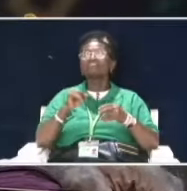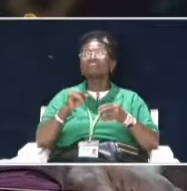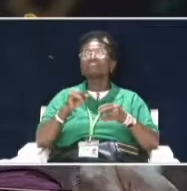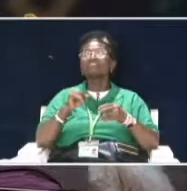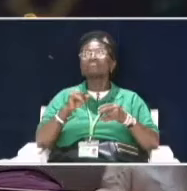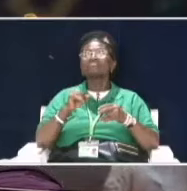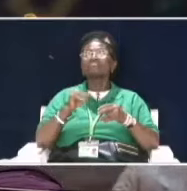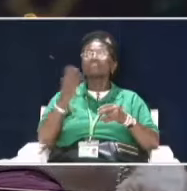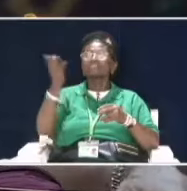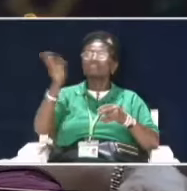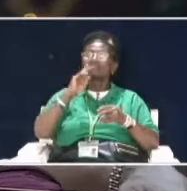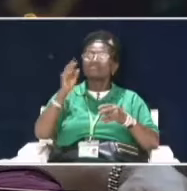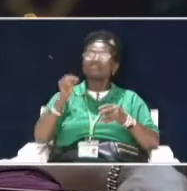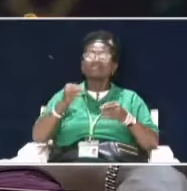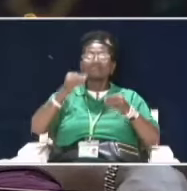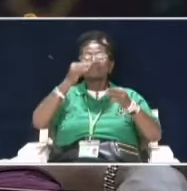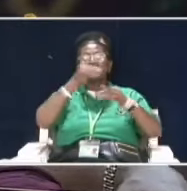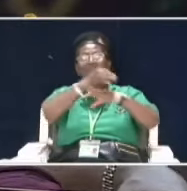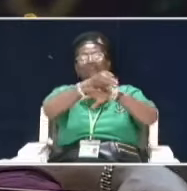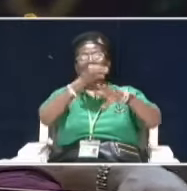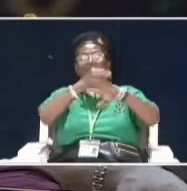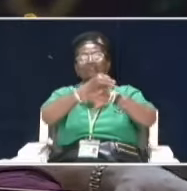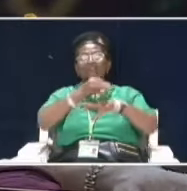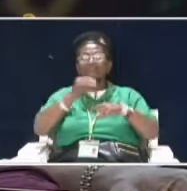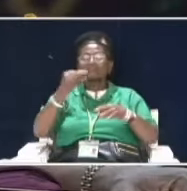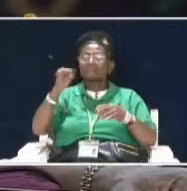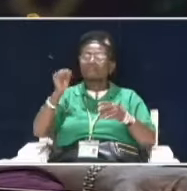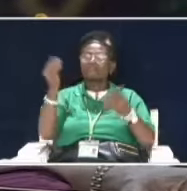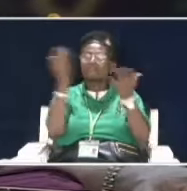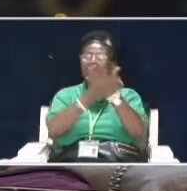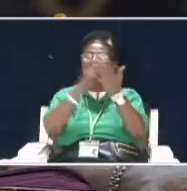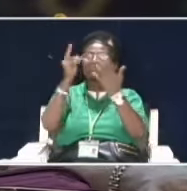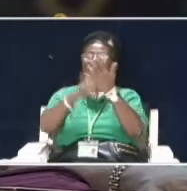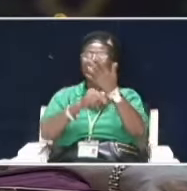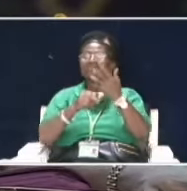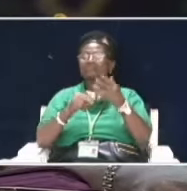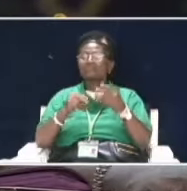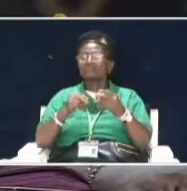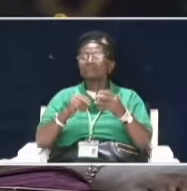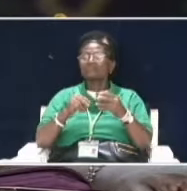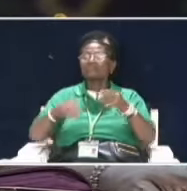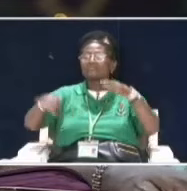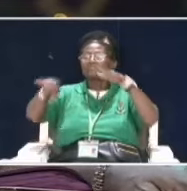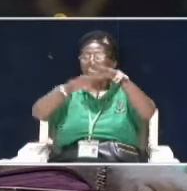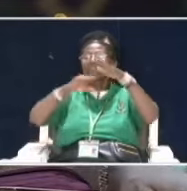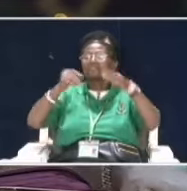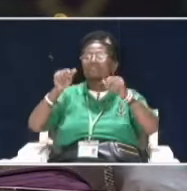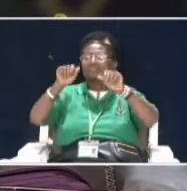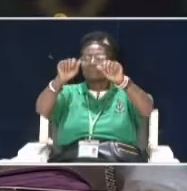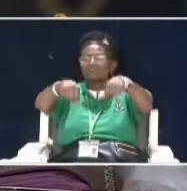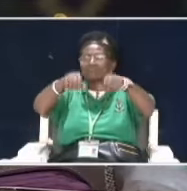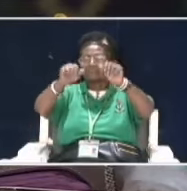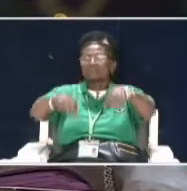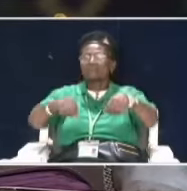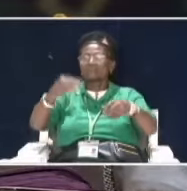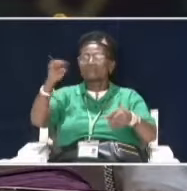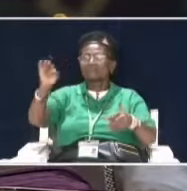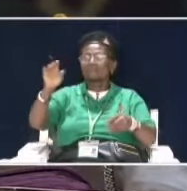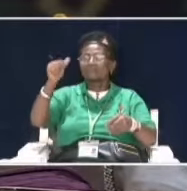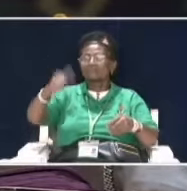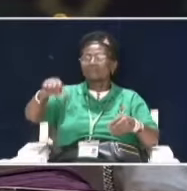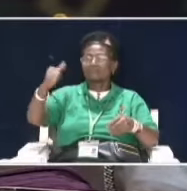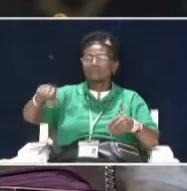there are forces of darkness beyond the ability of any man.